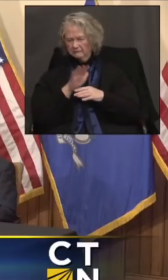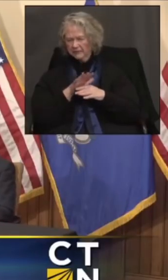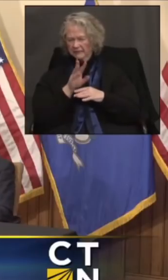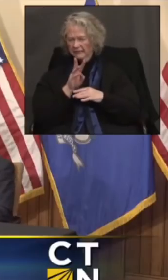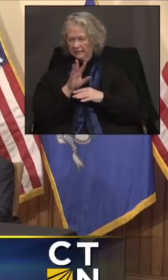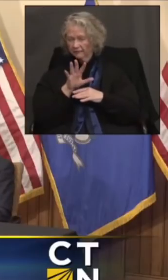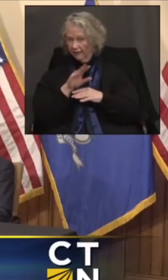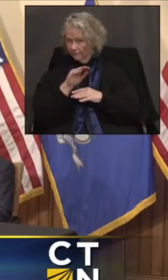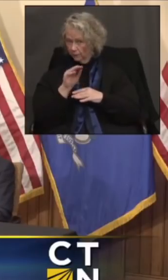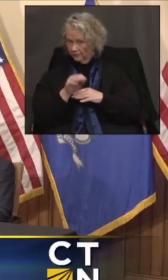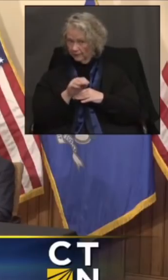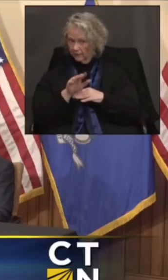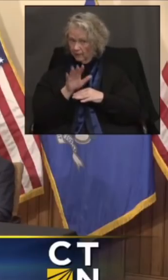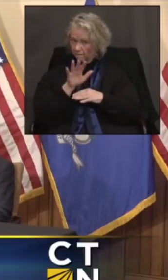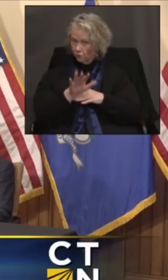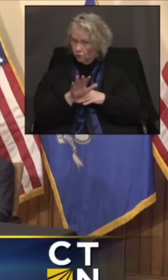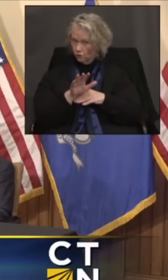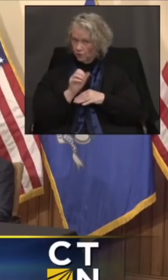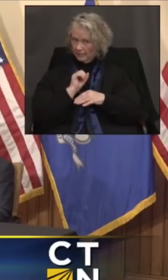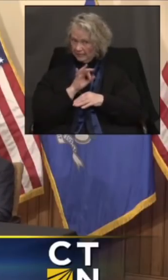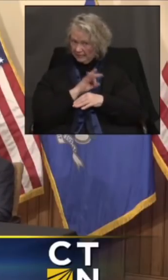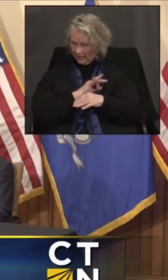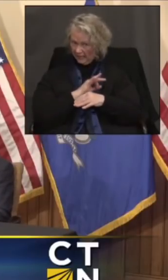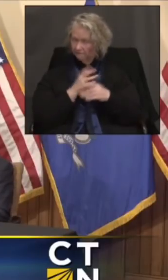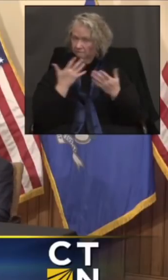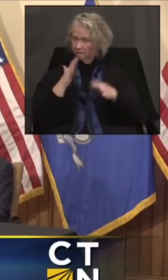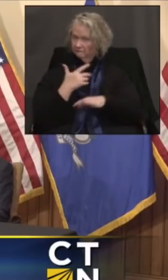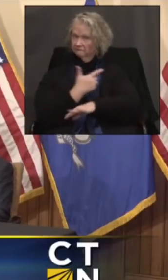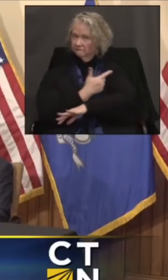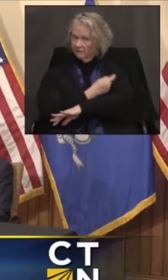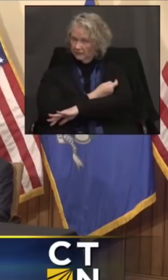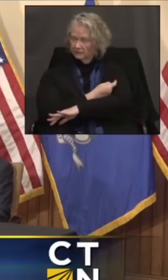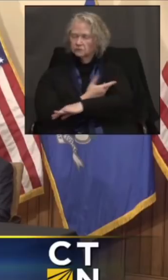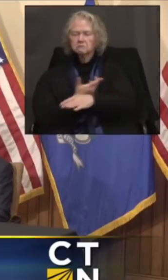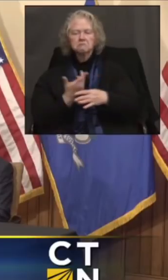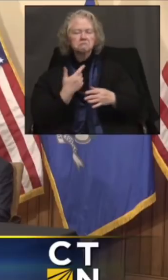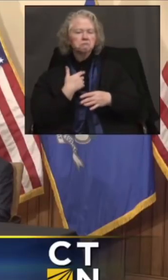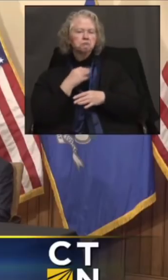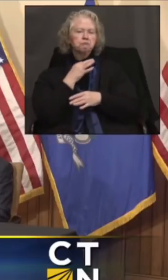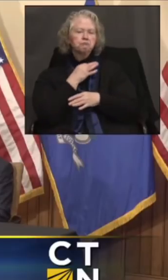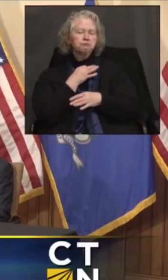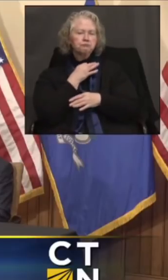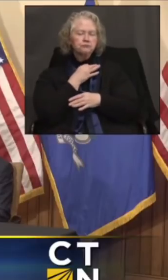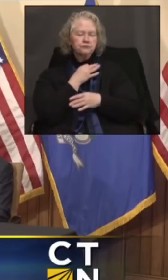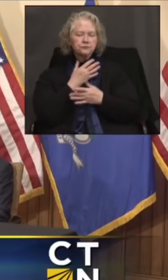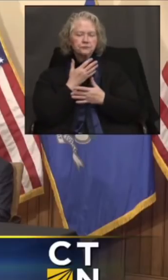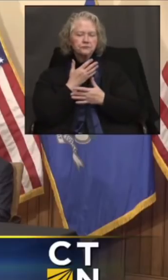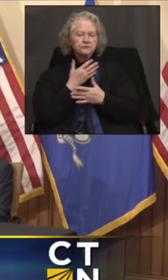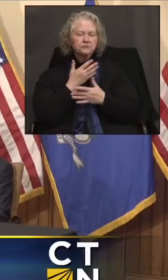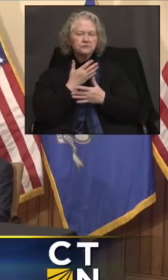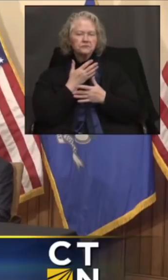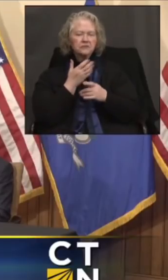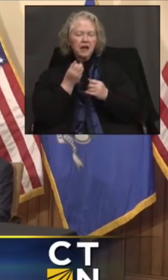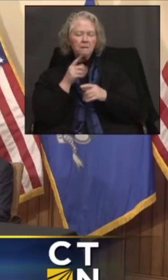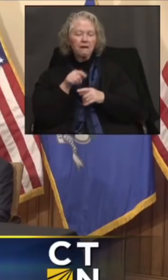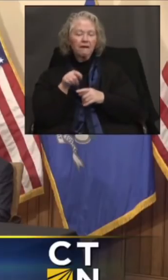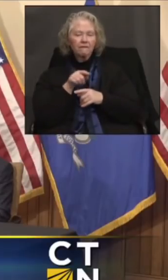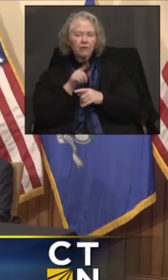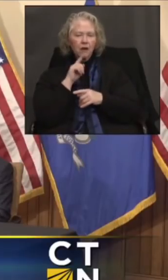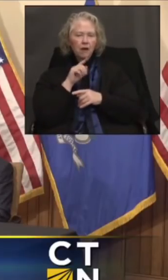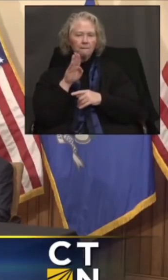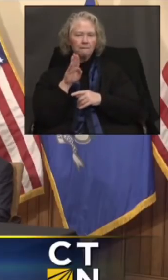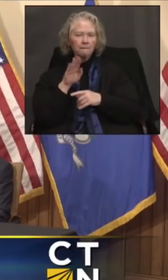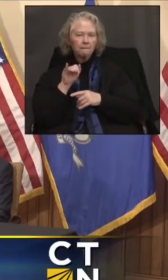65% of your staff had been vaccinated. Do you have that number for your minority populations, your